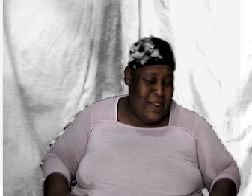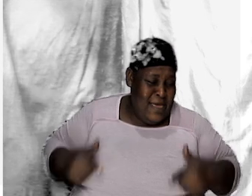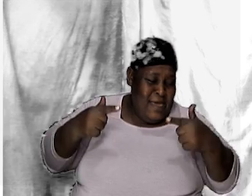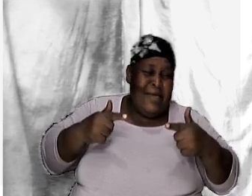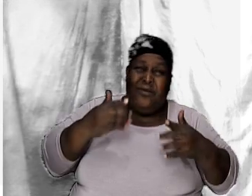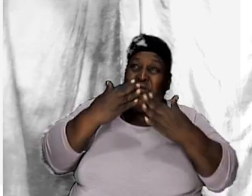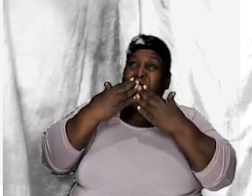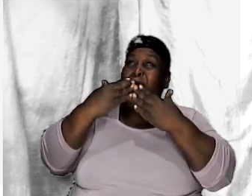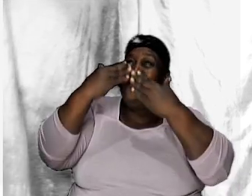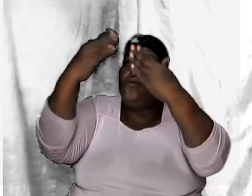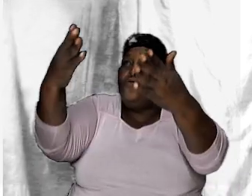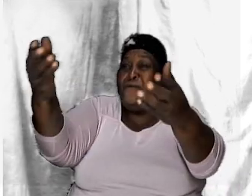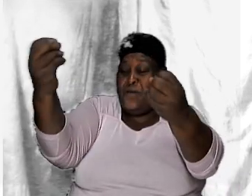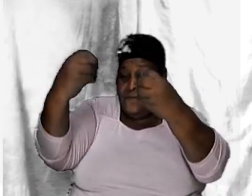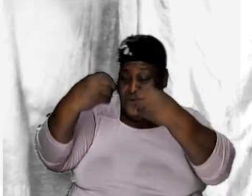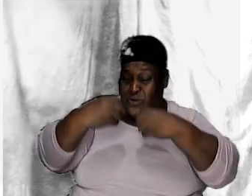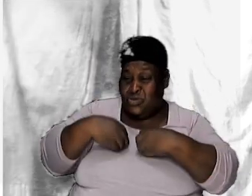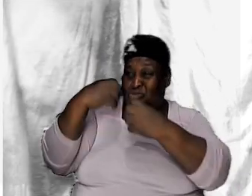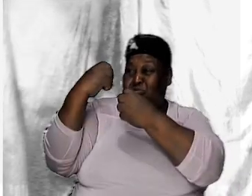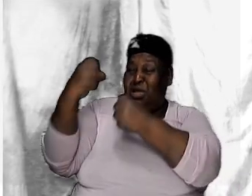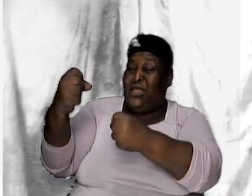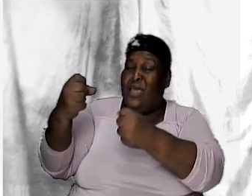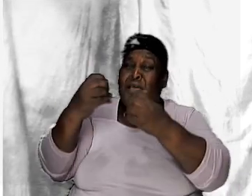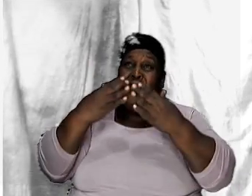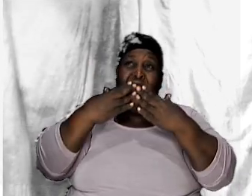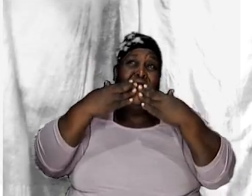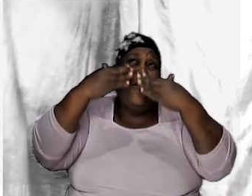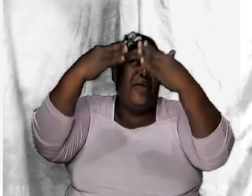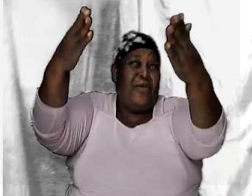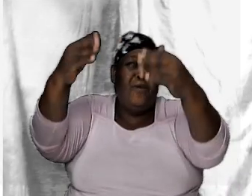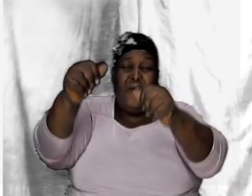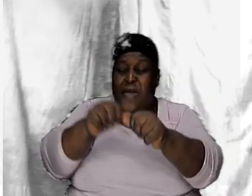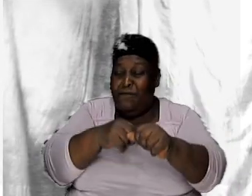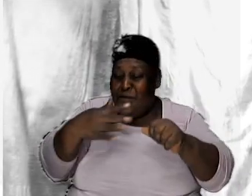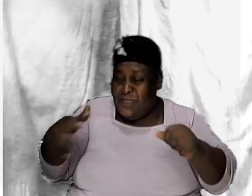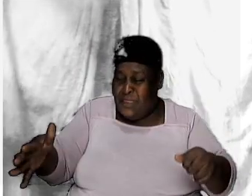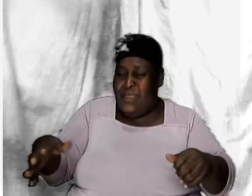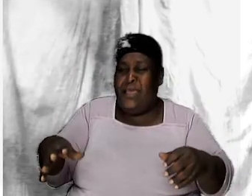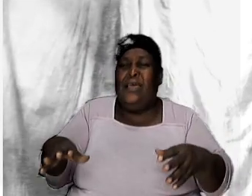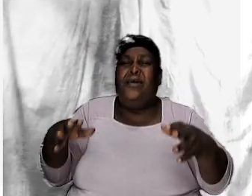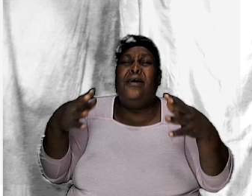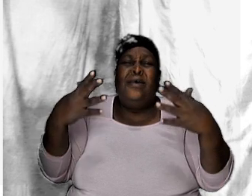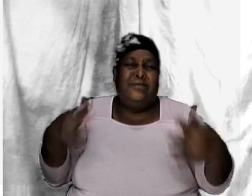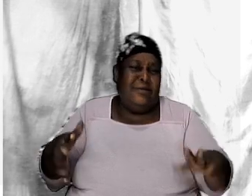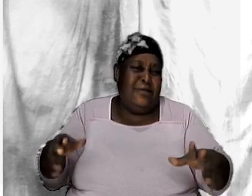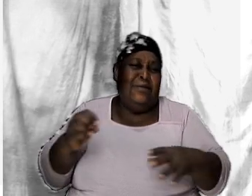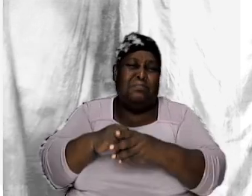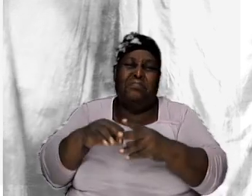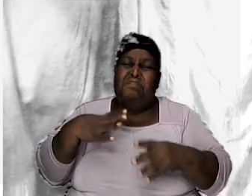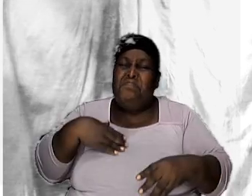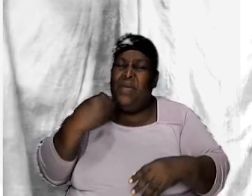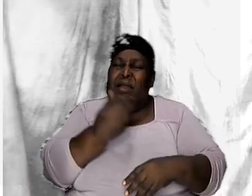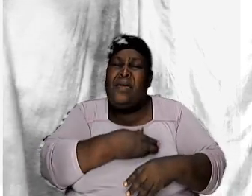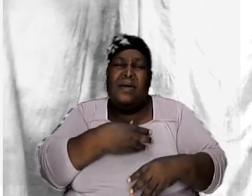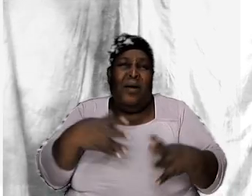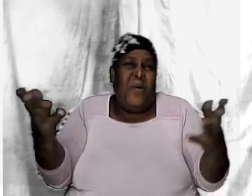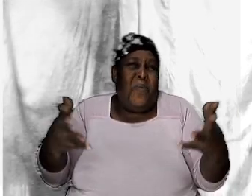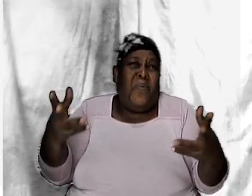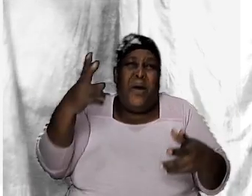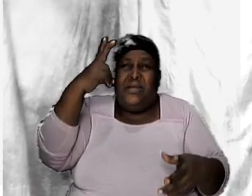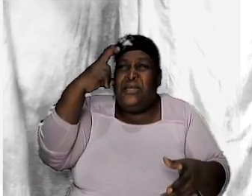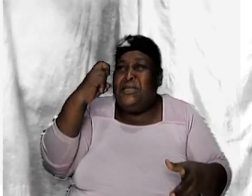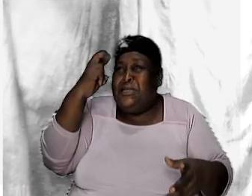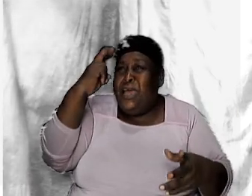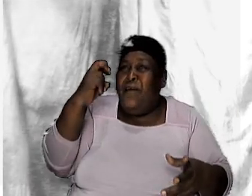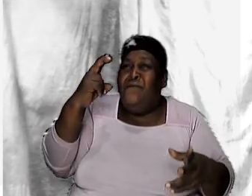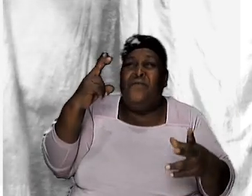Thank you, God, for everything that you have done in my life. Amen. What the devil meant for evil, amen, God, you're going to turn it around for